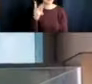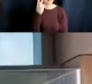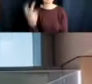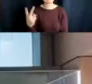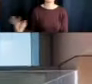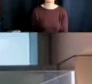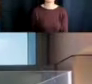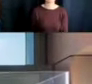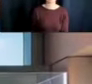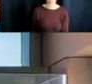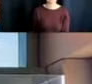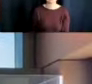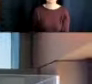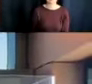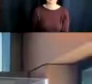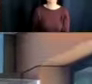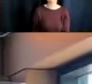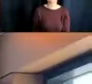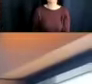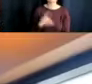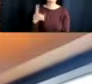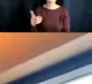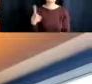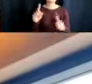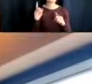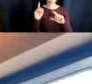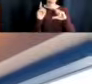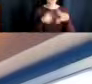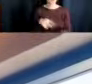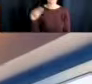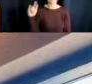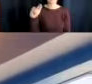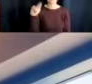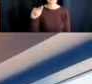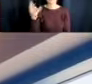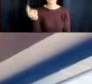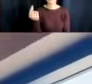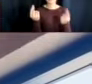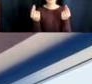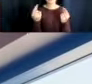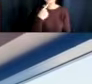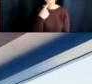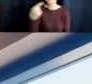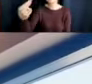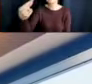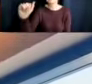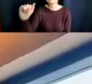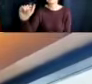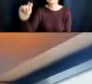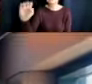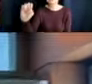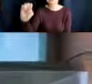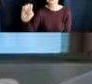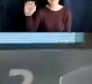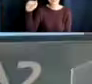Okay guys, so when you are at the airport you're gonna get told to go to a gate. This A2 is the name of a